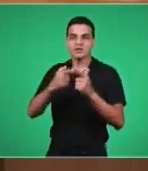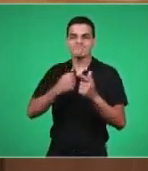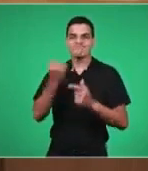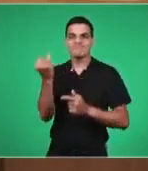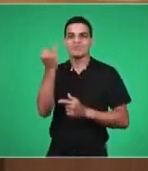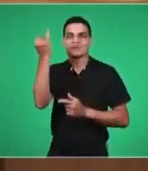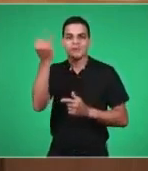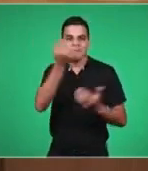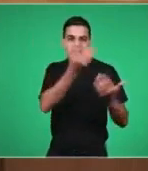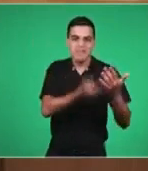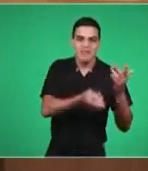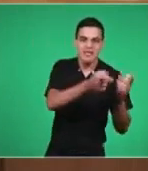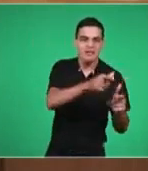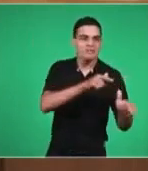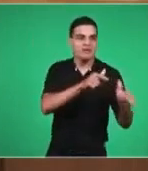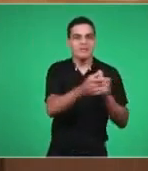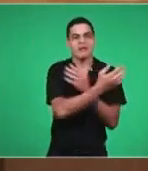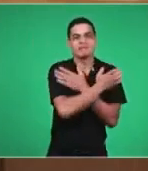People